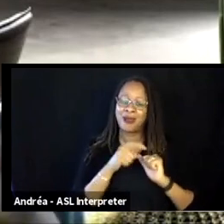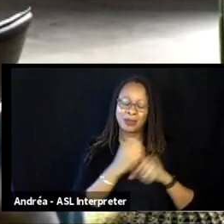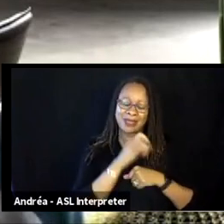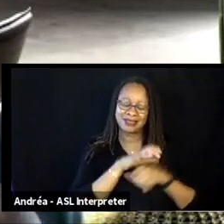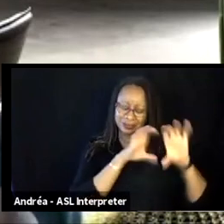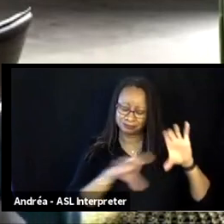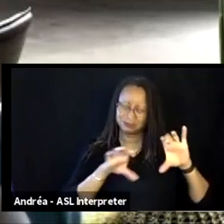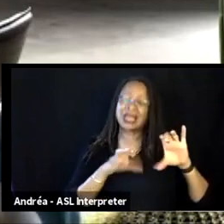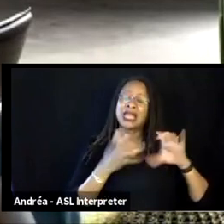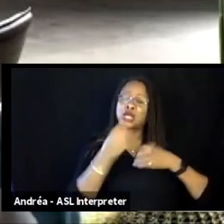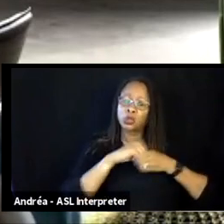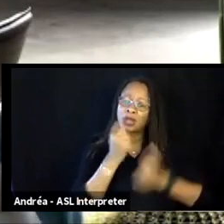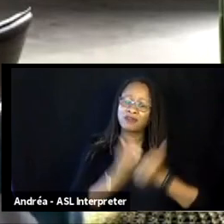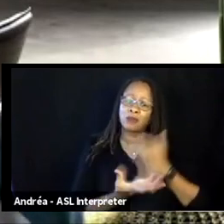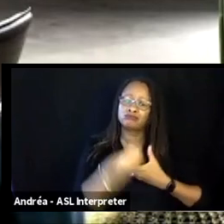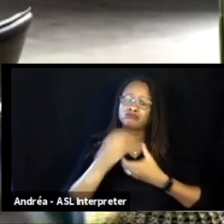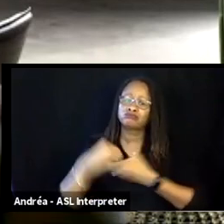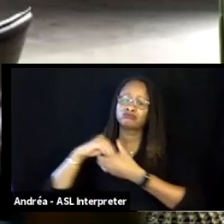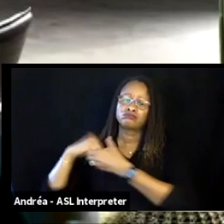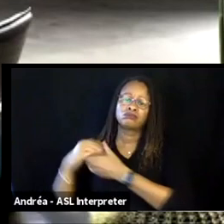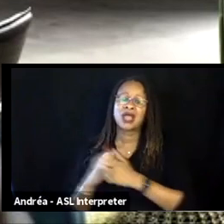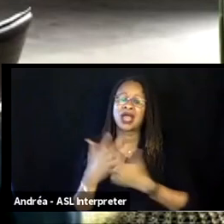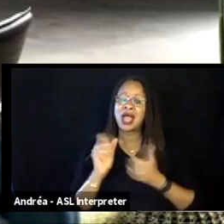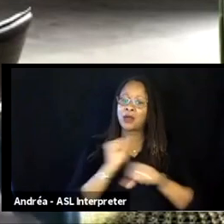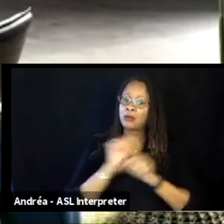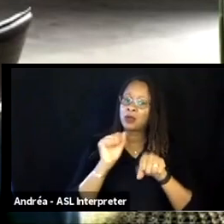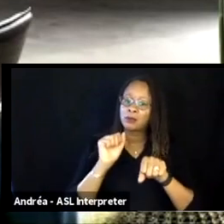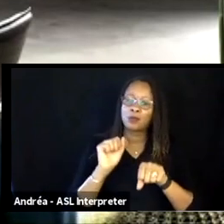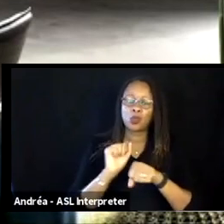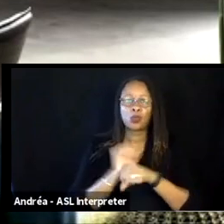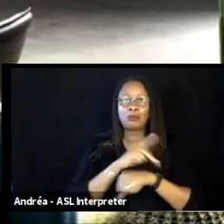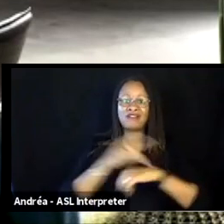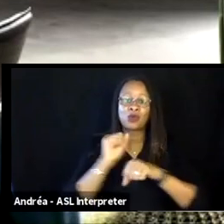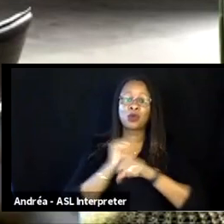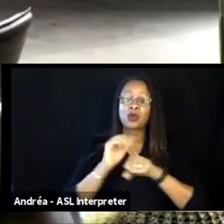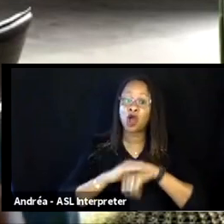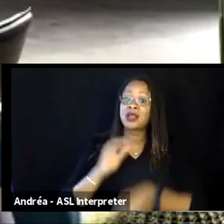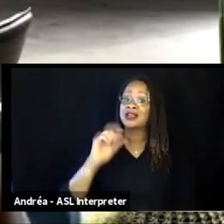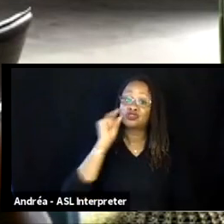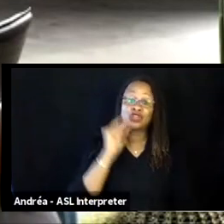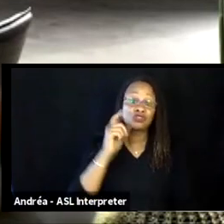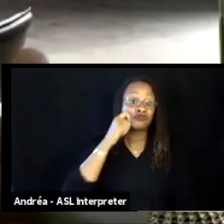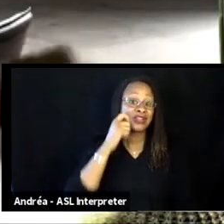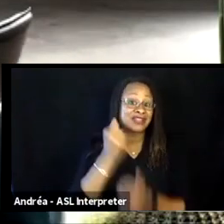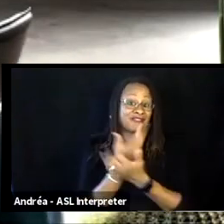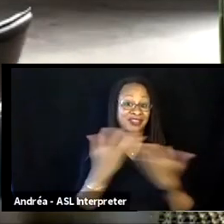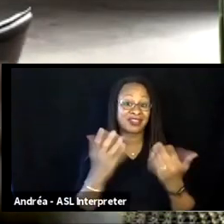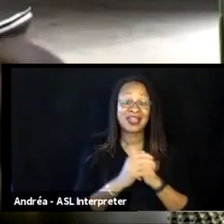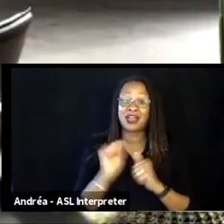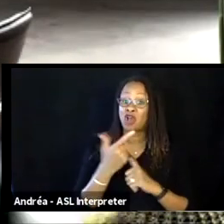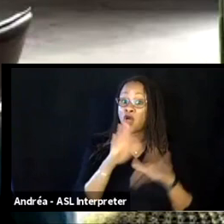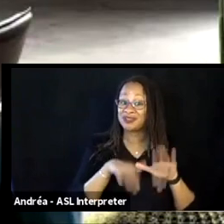pipelines inclusive, how we make pipelines work on a gender basis, race, and others at all steps. And that is a